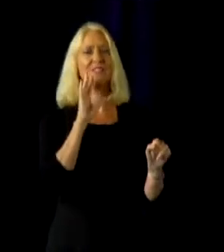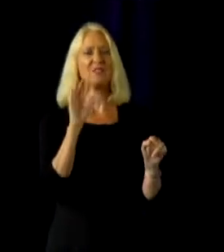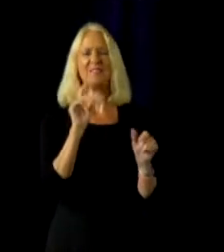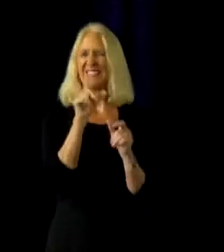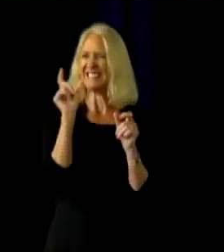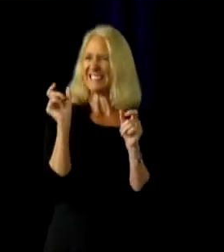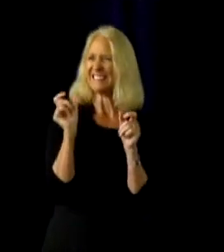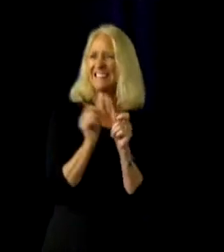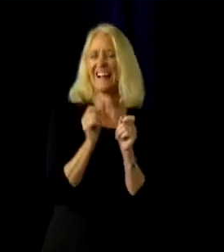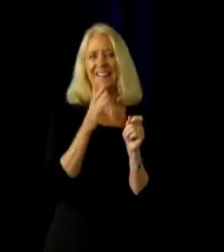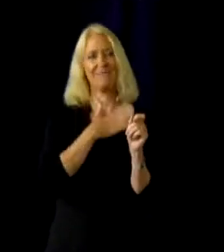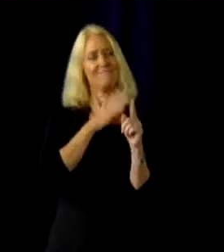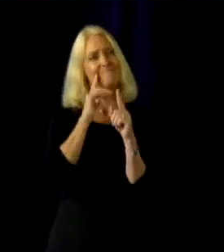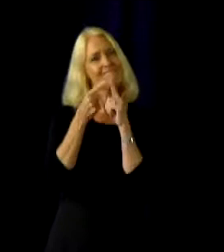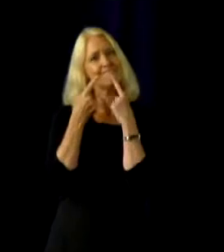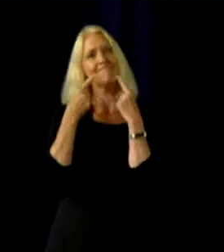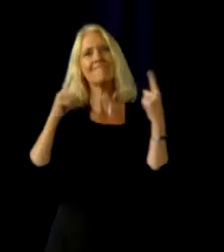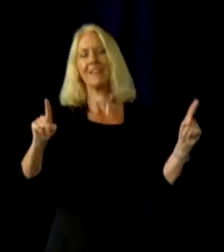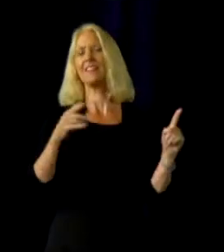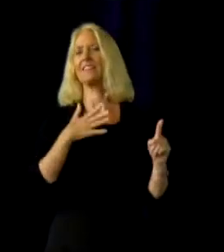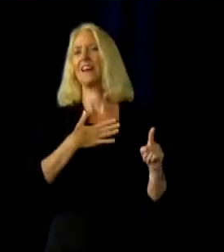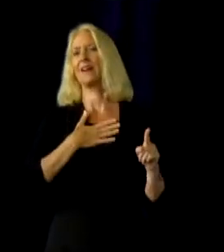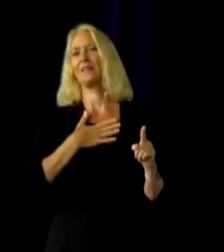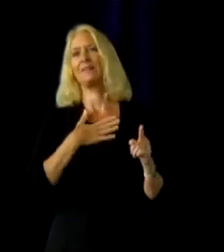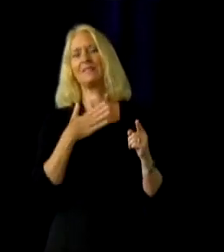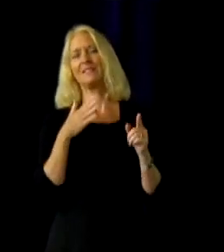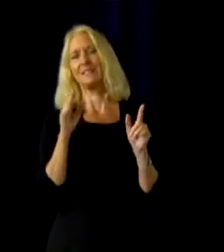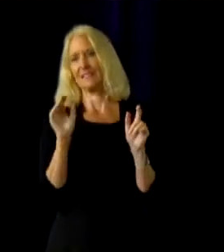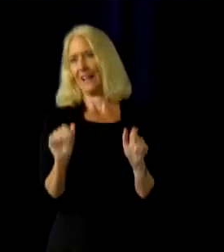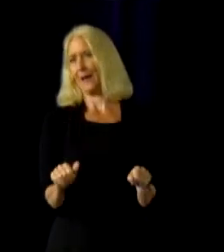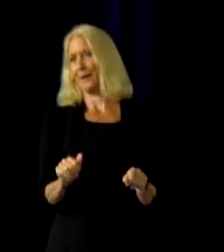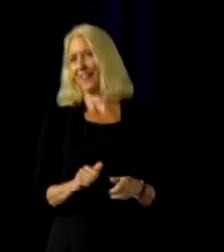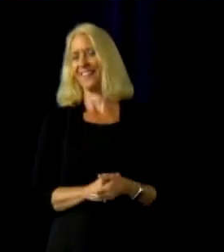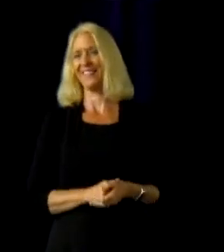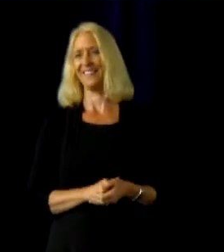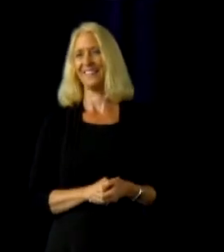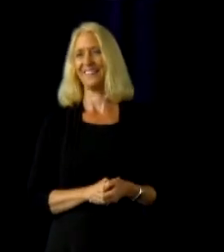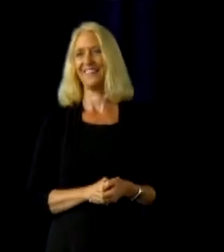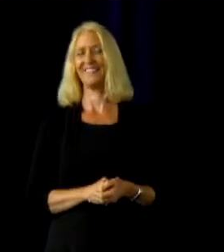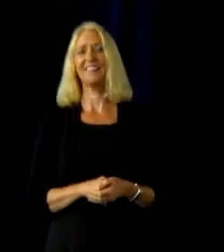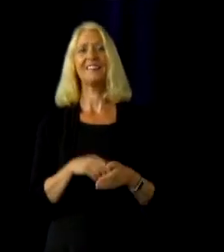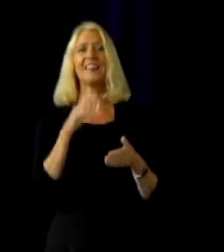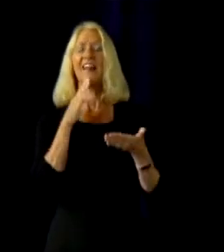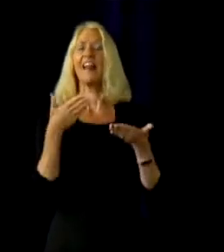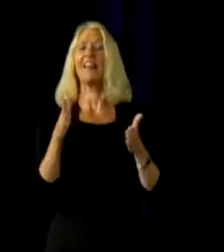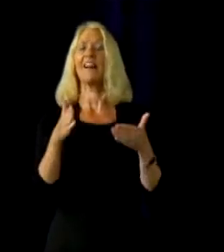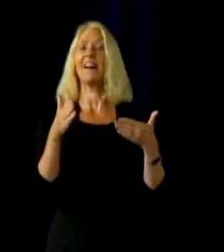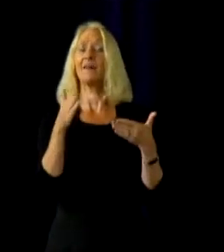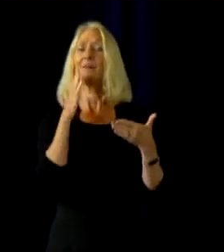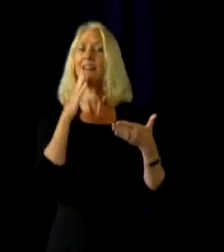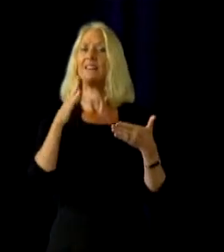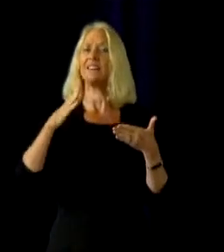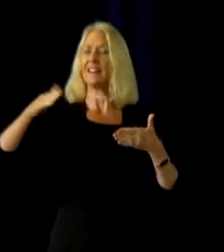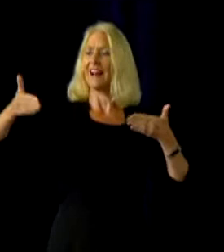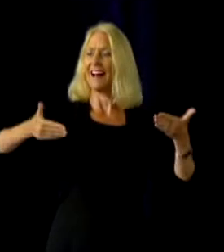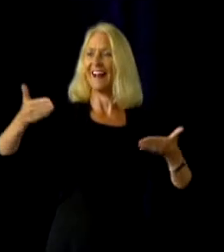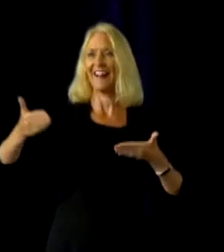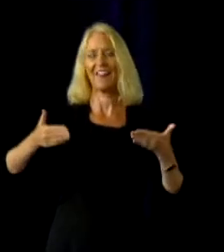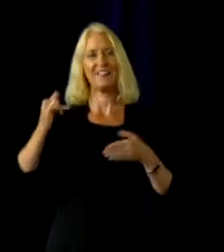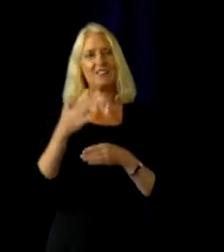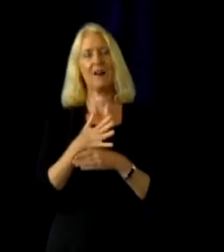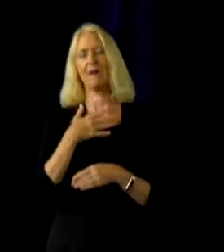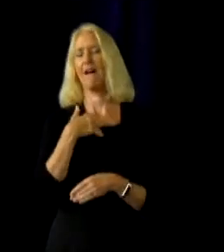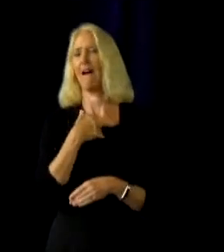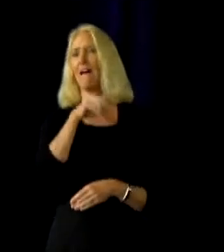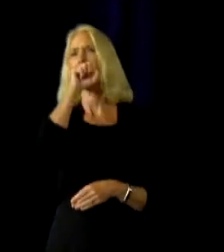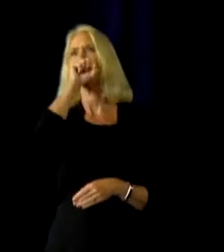and some really prestigious and cool activities. That allowed me to get the job that I have loved for the last 5 years